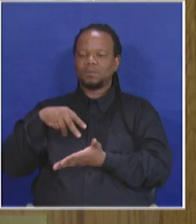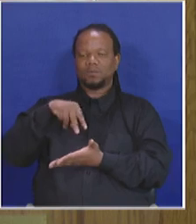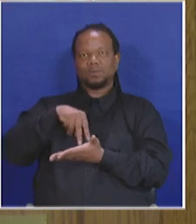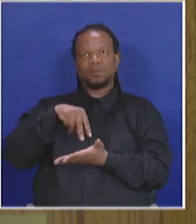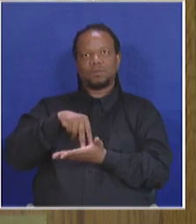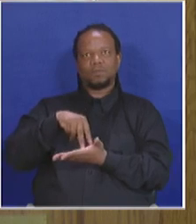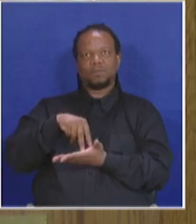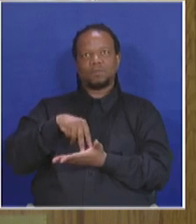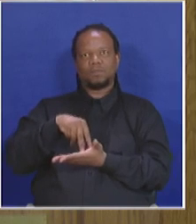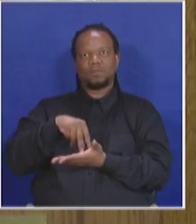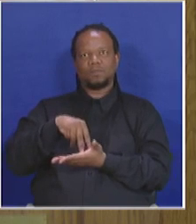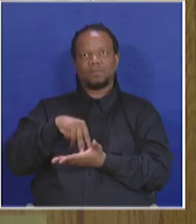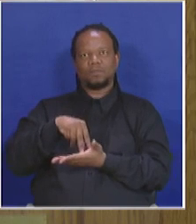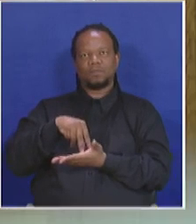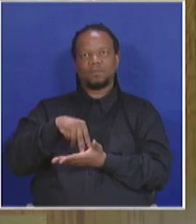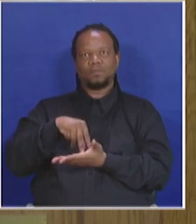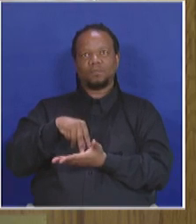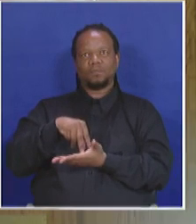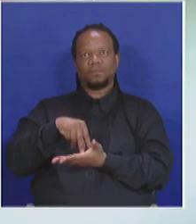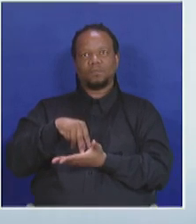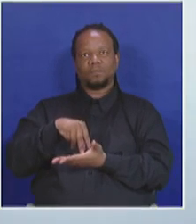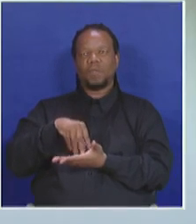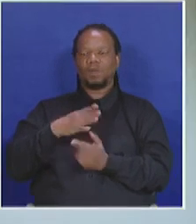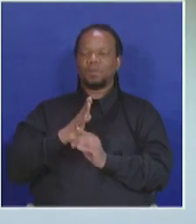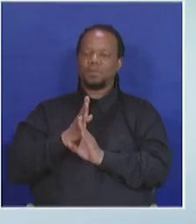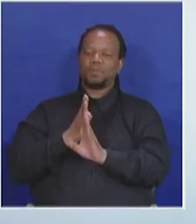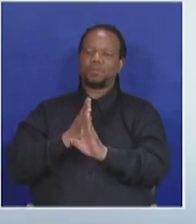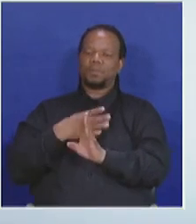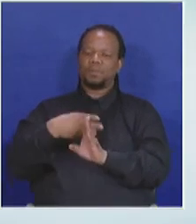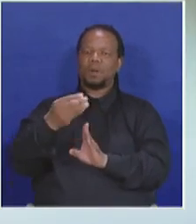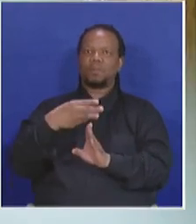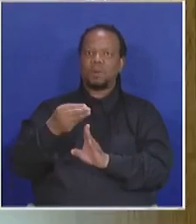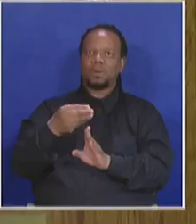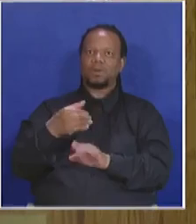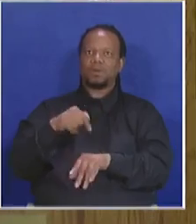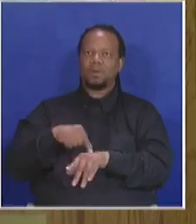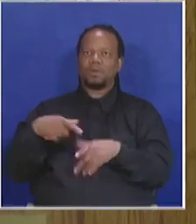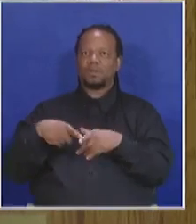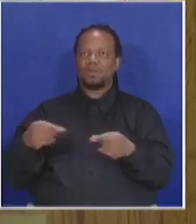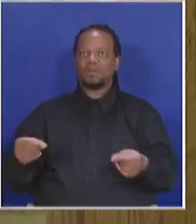until the procession has left and this House is adjourned.